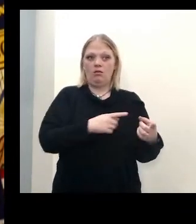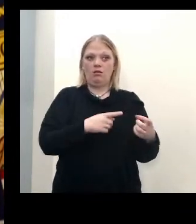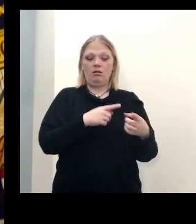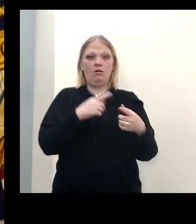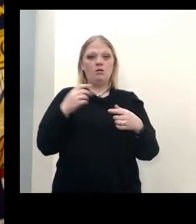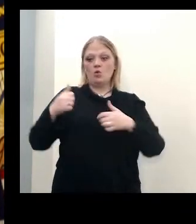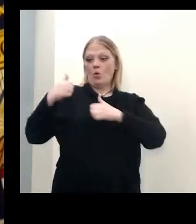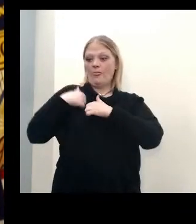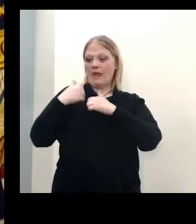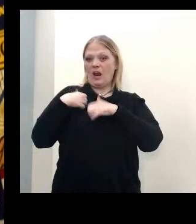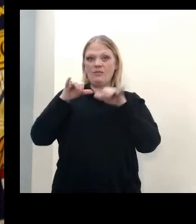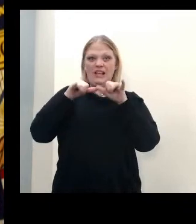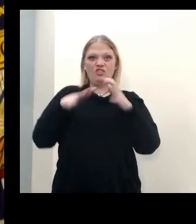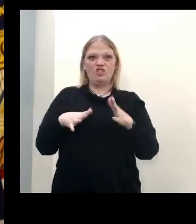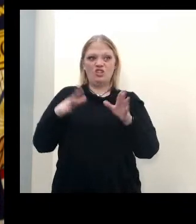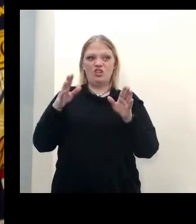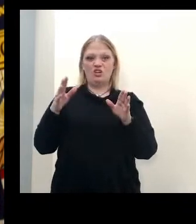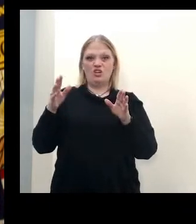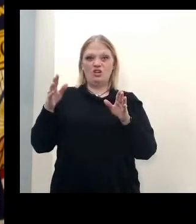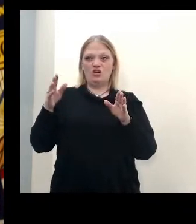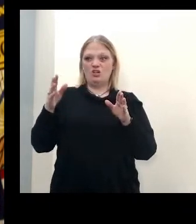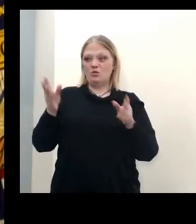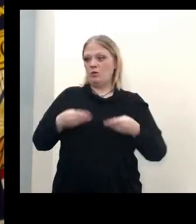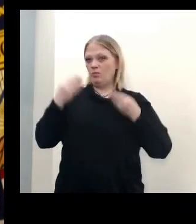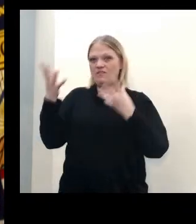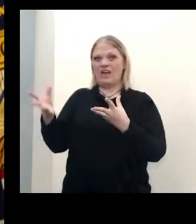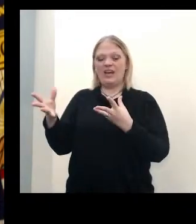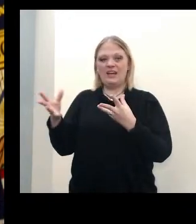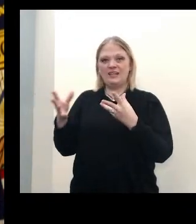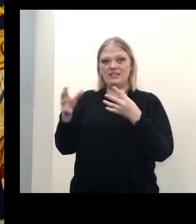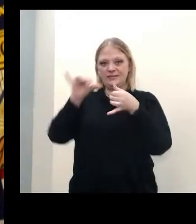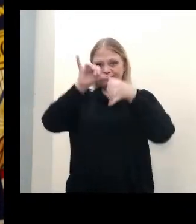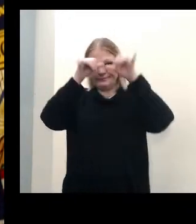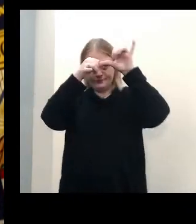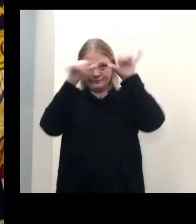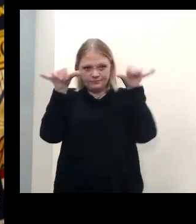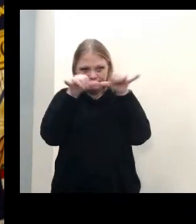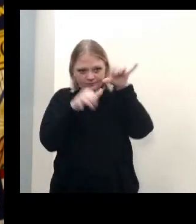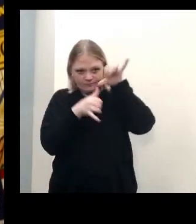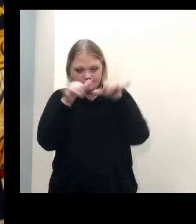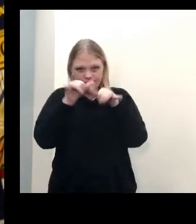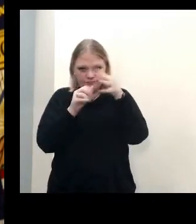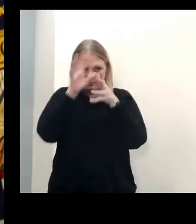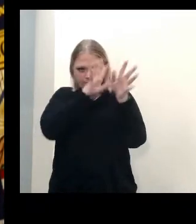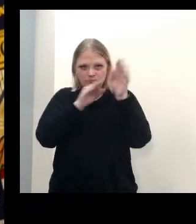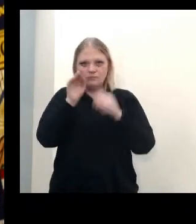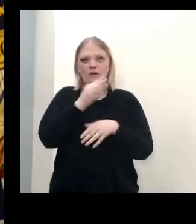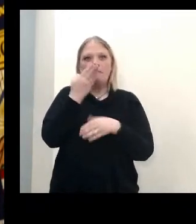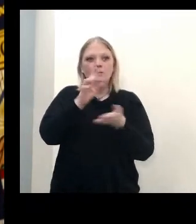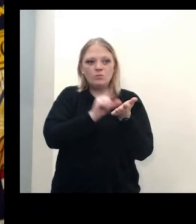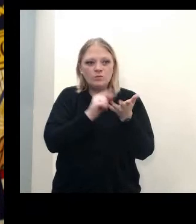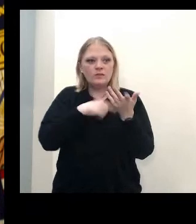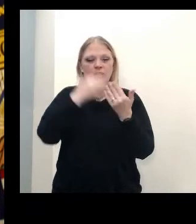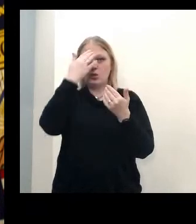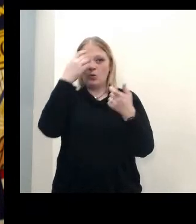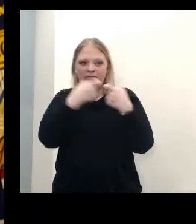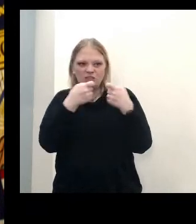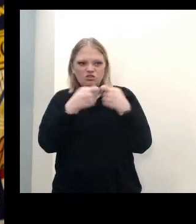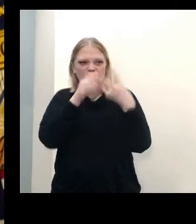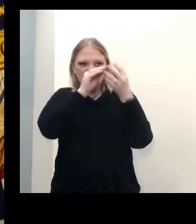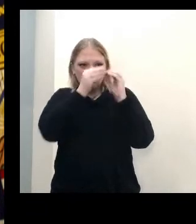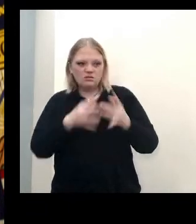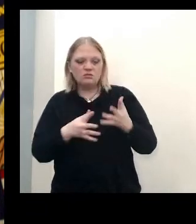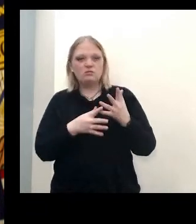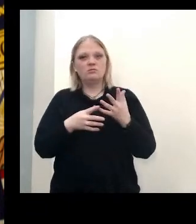Army Corps of Engineers were provided the schematics associated with the convention center, so they knew the electrical loads and things like that. We would